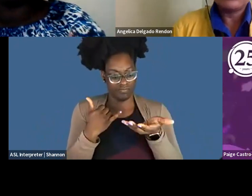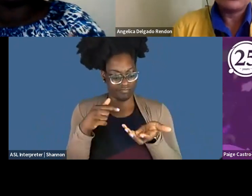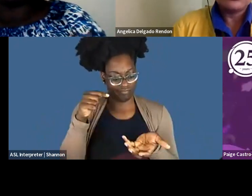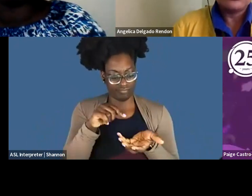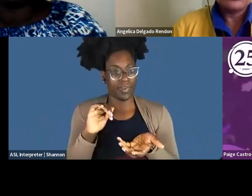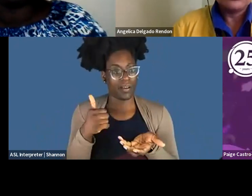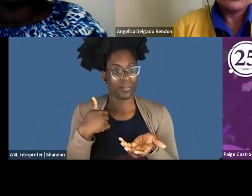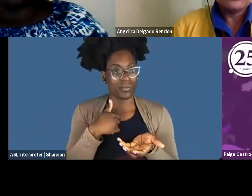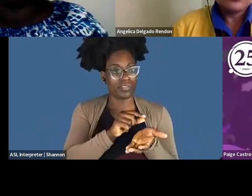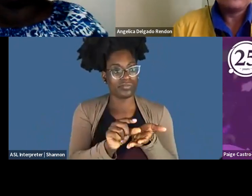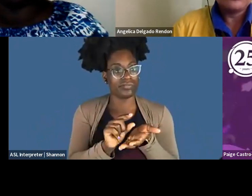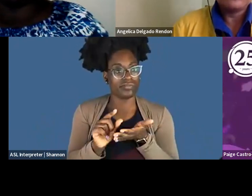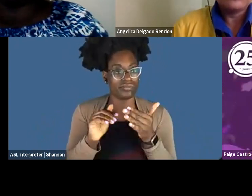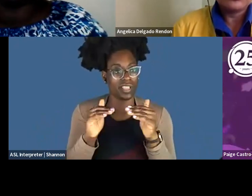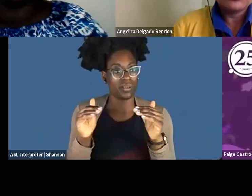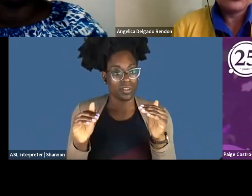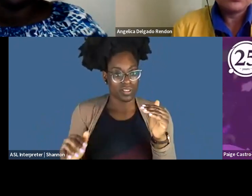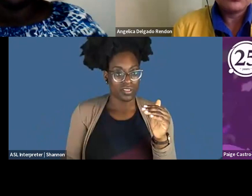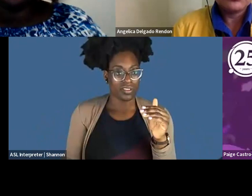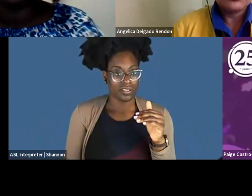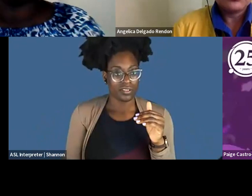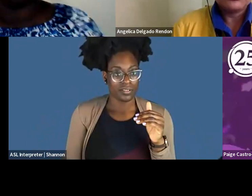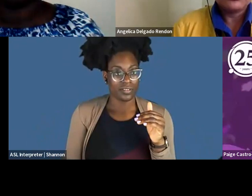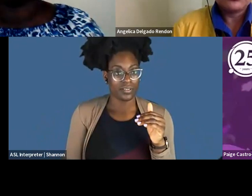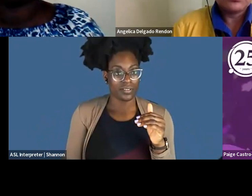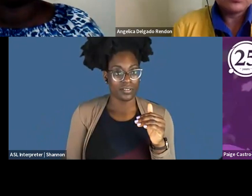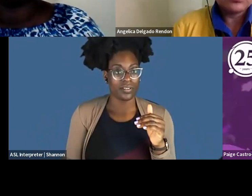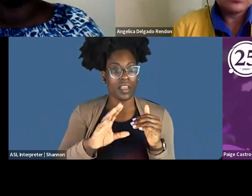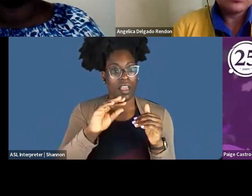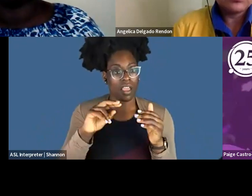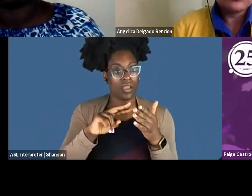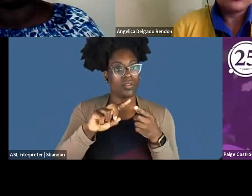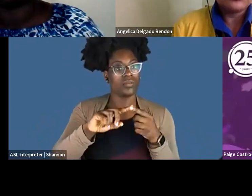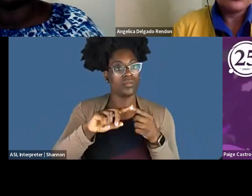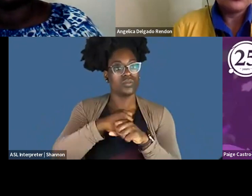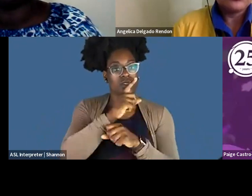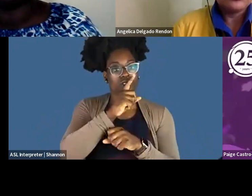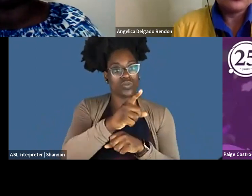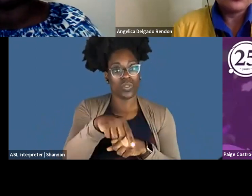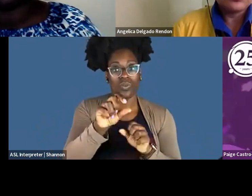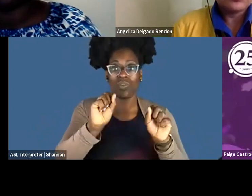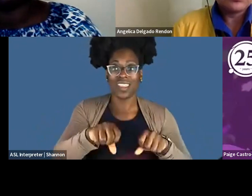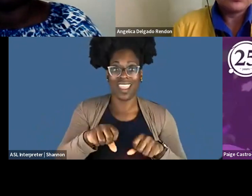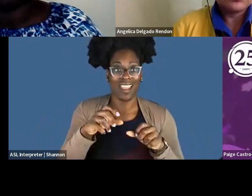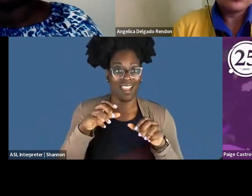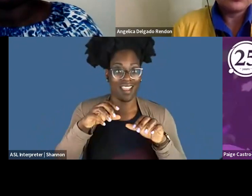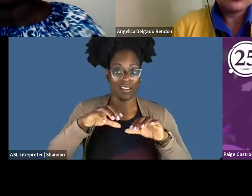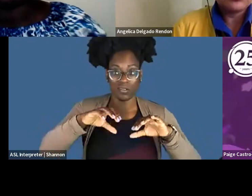work done that you need to have done in the community, and you're able to get done what you need to get done at the university